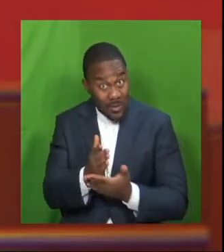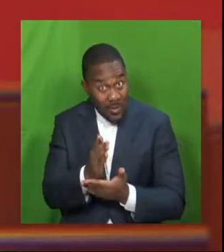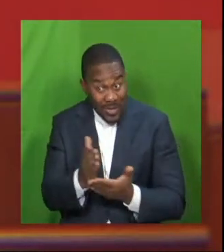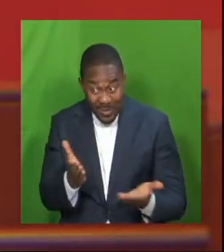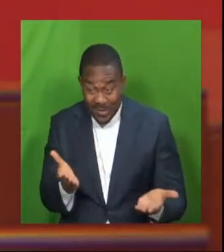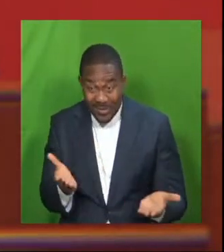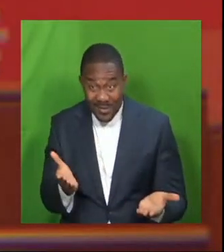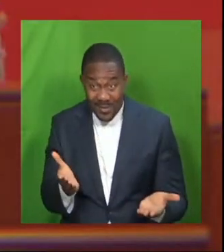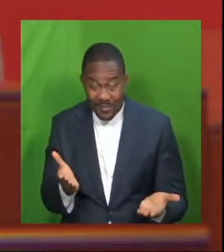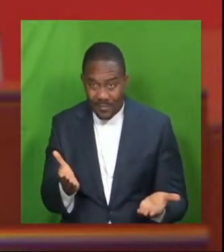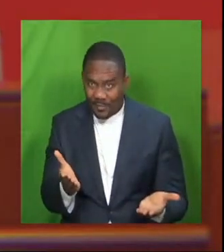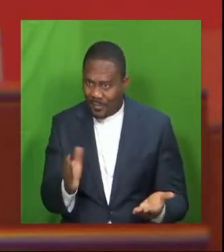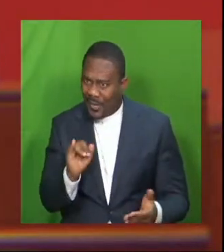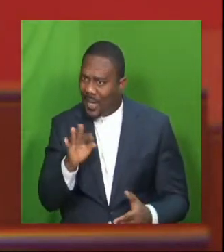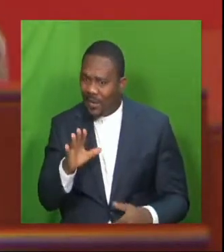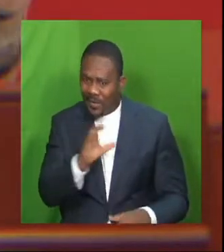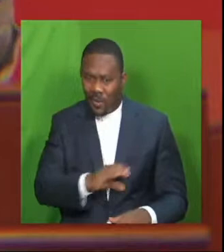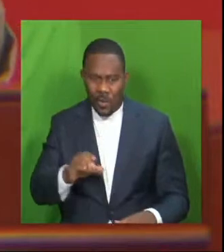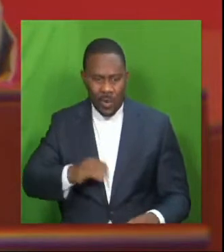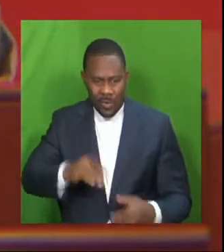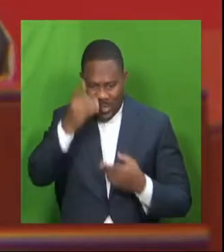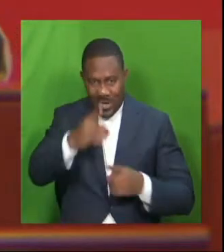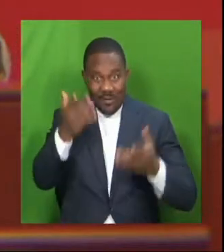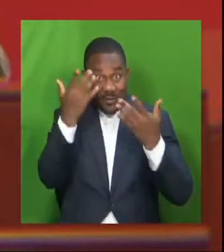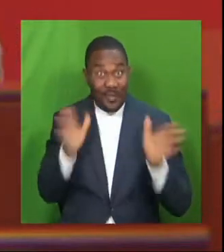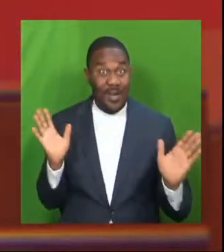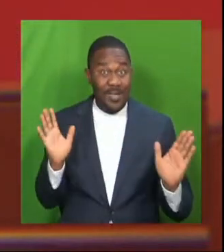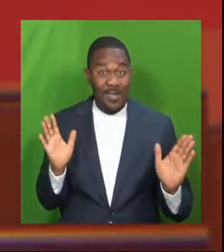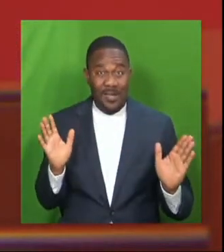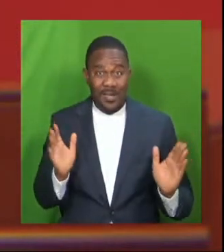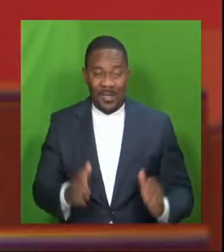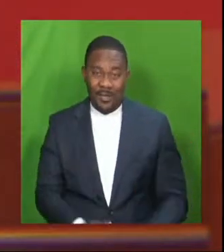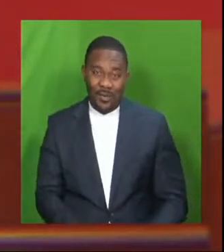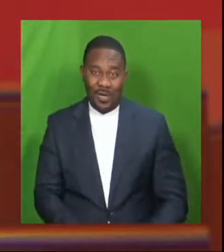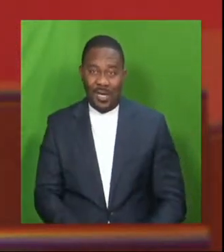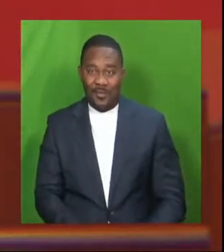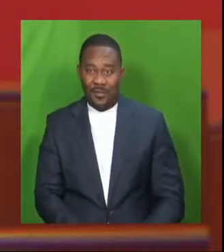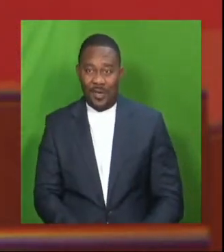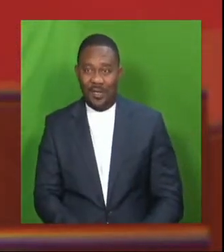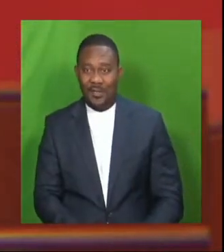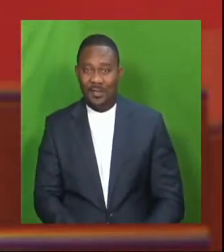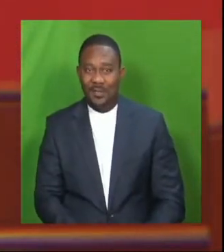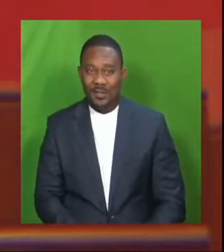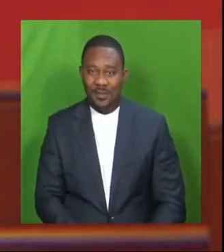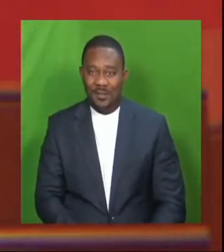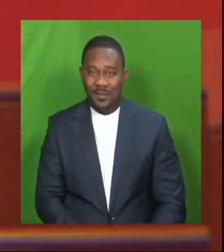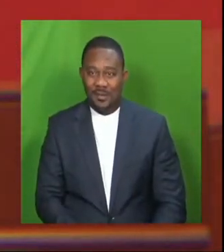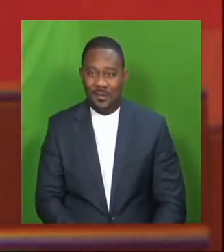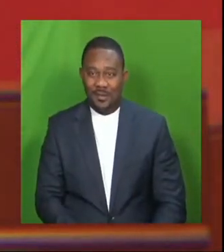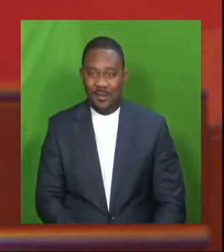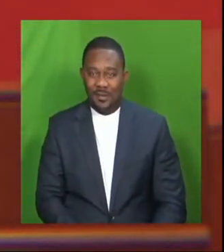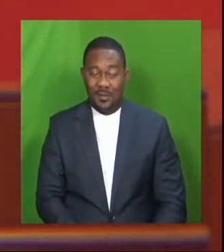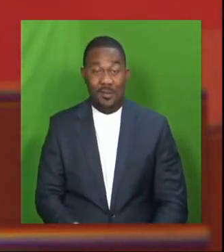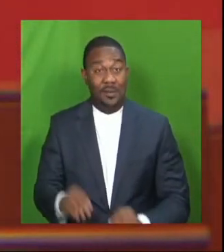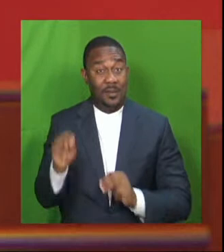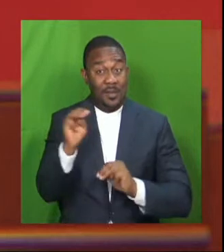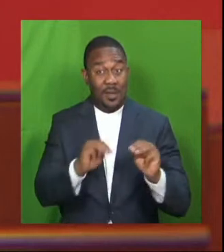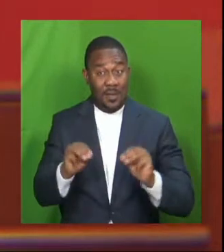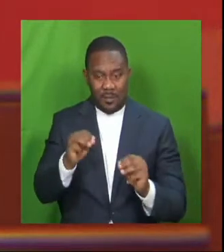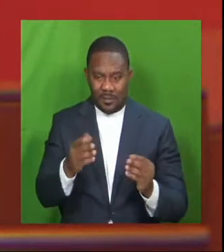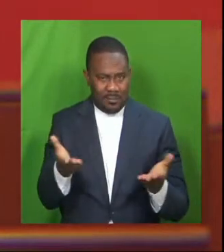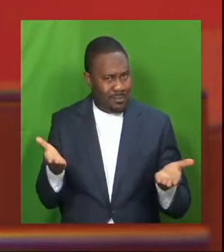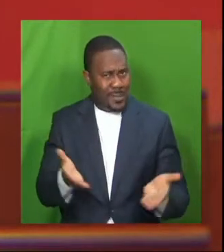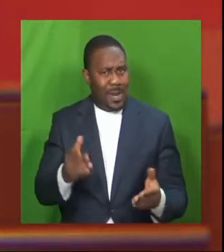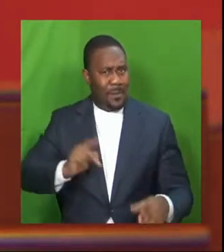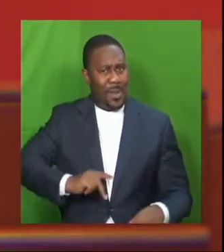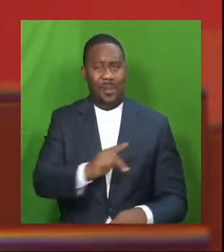When the committee decides, that is it. Honorable member, the matter is before the